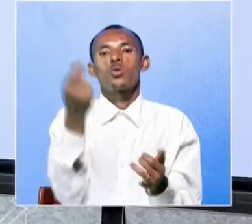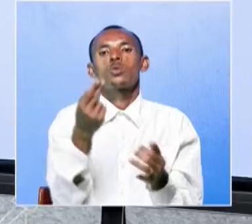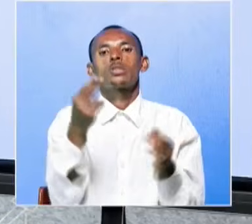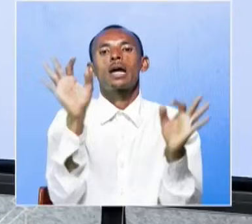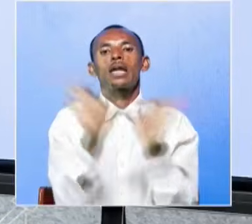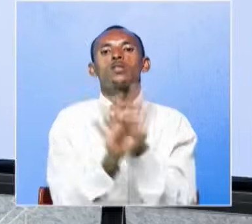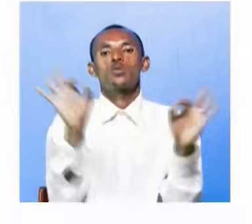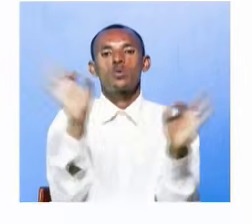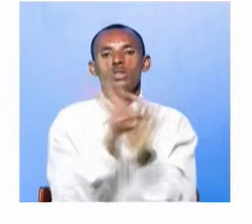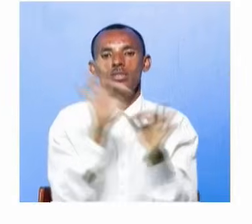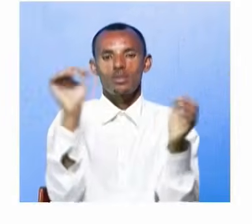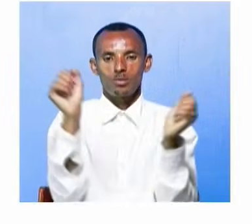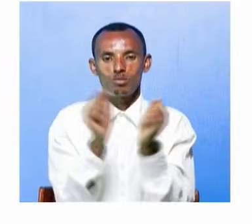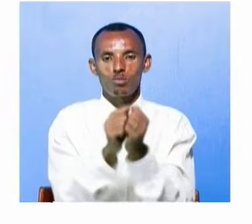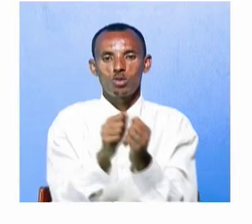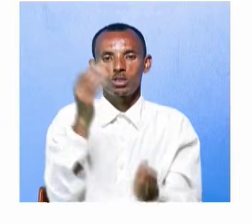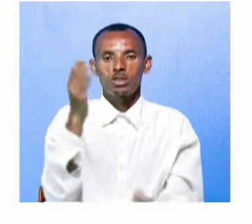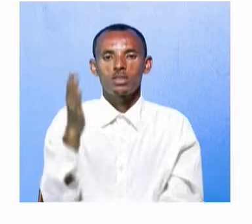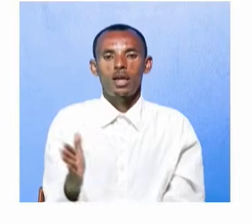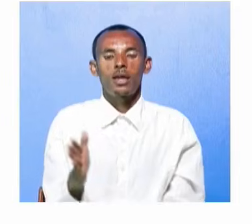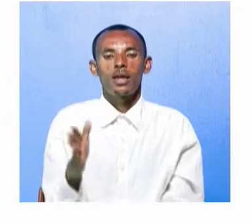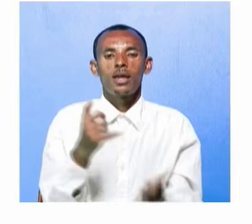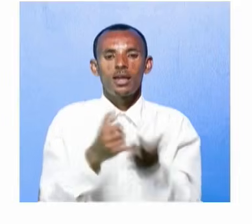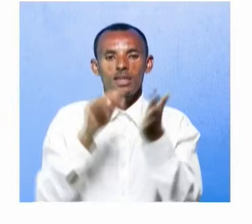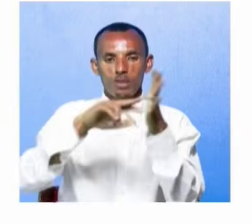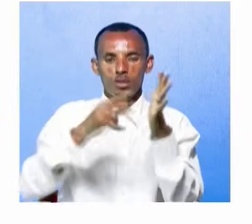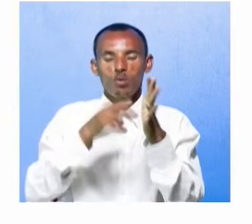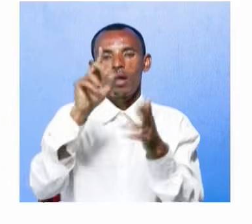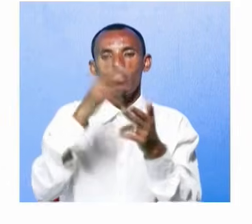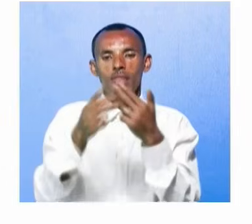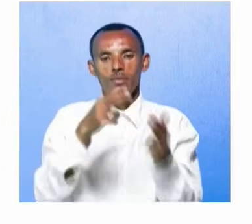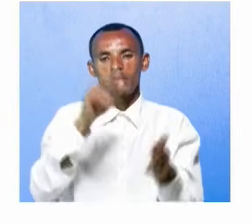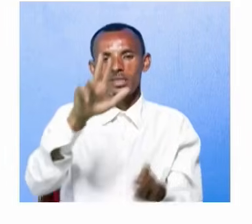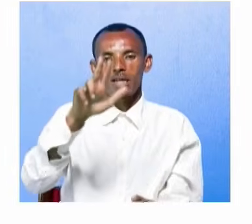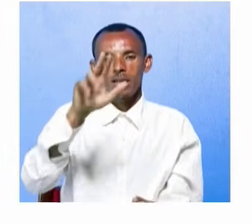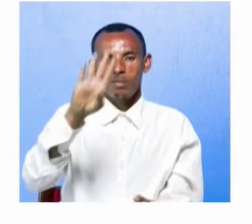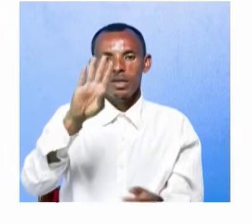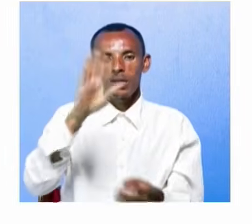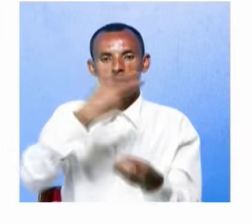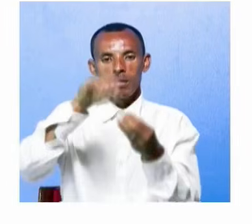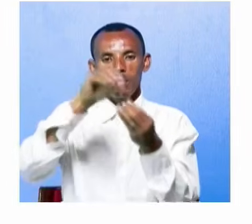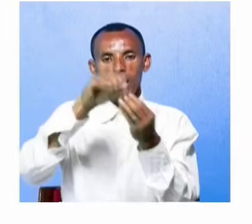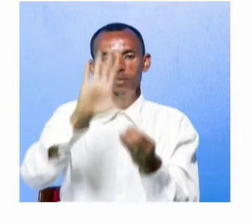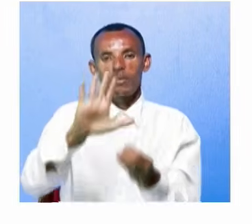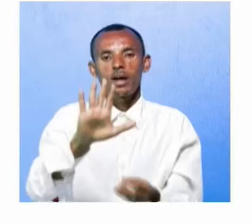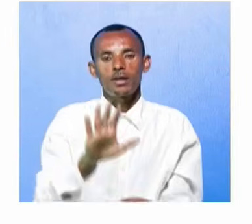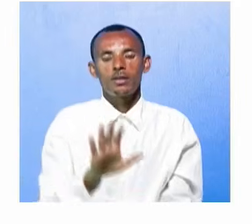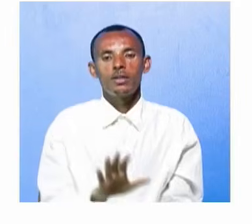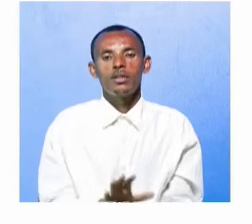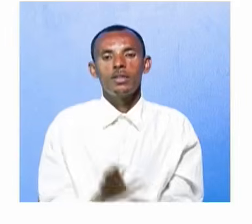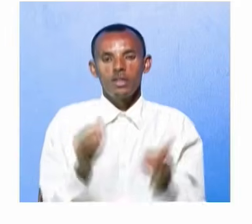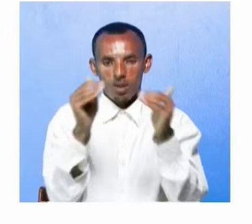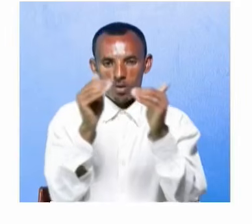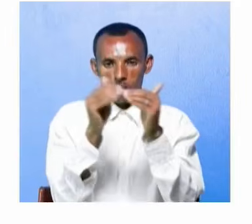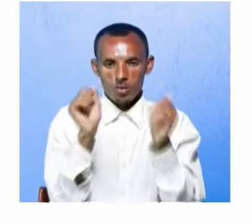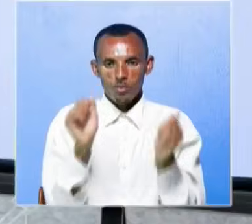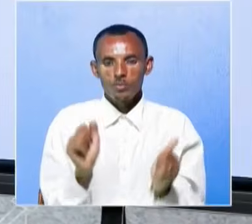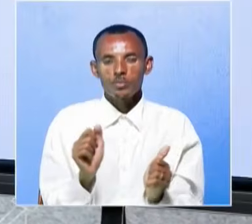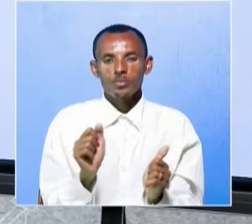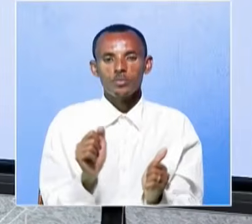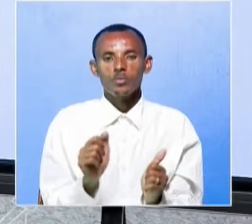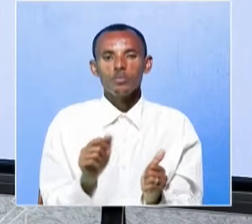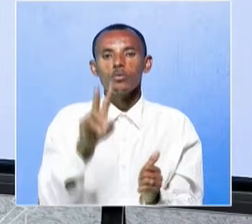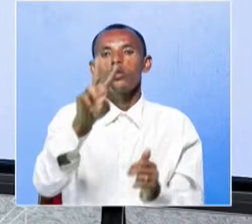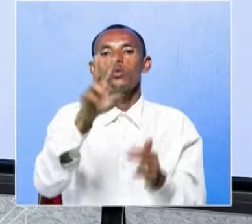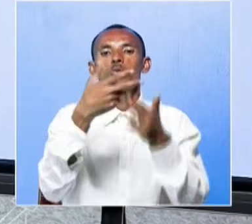on both sides. So this means 1 times 3b plus 5, which is 3b plus 5 is equal to